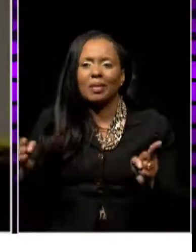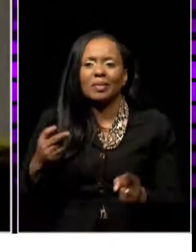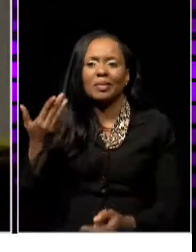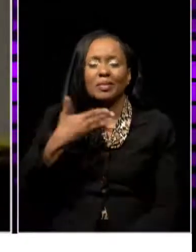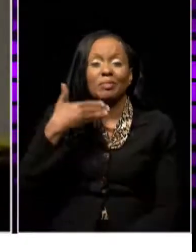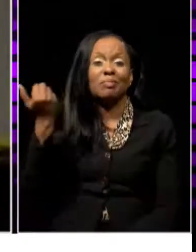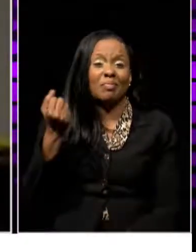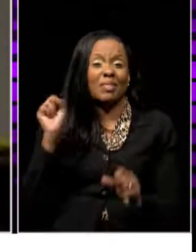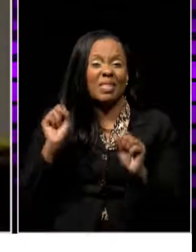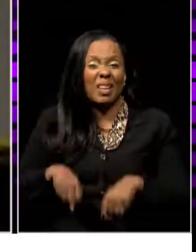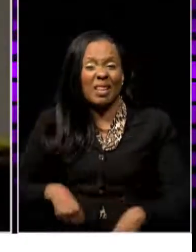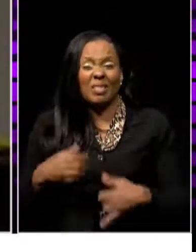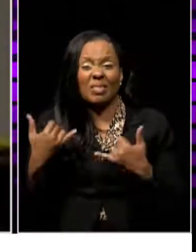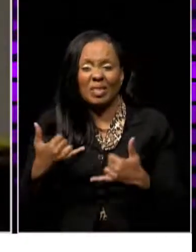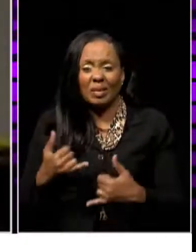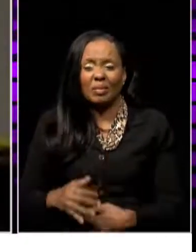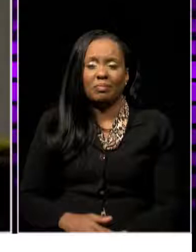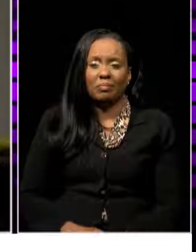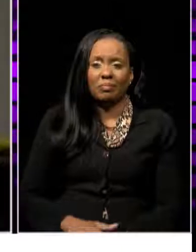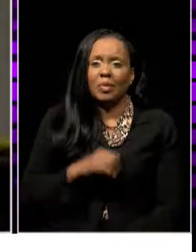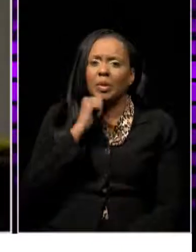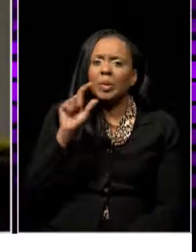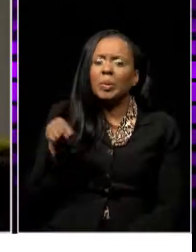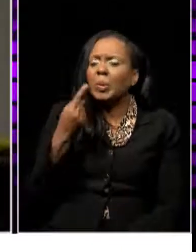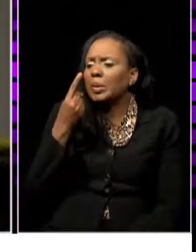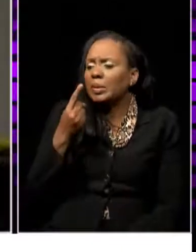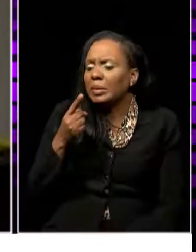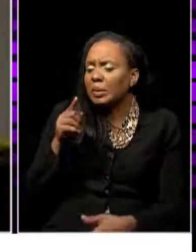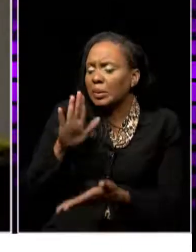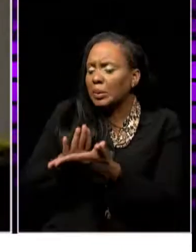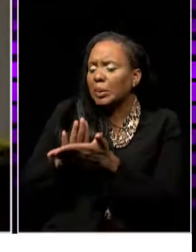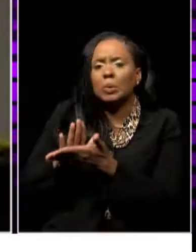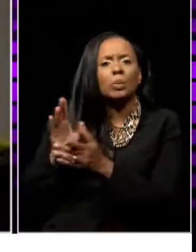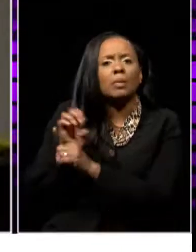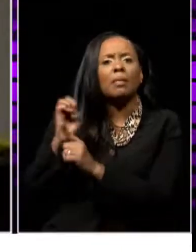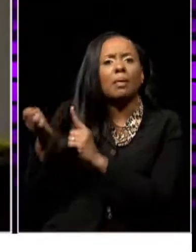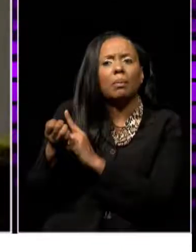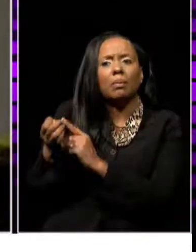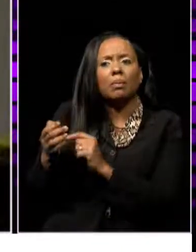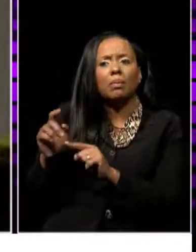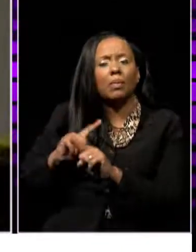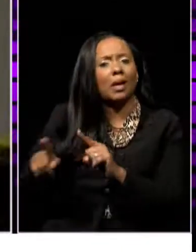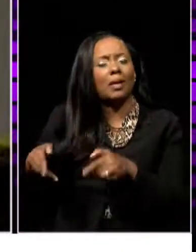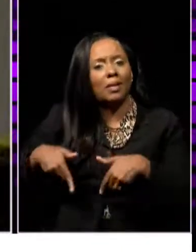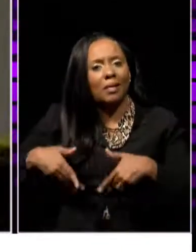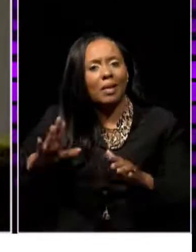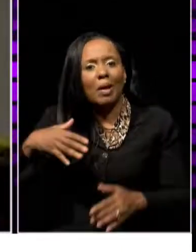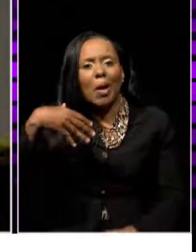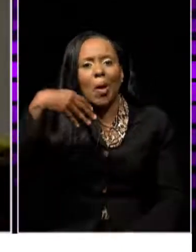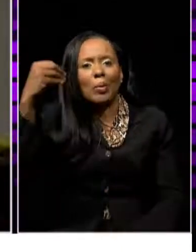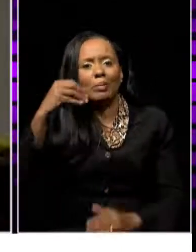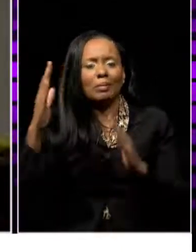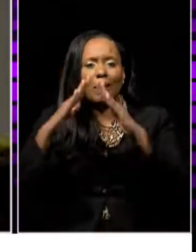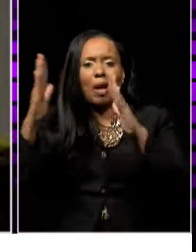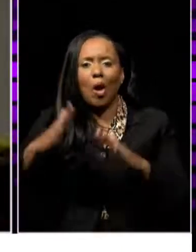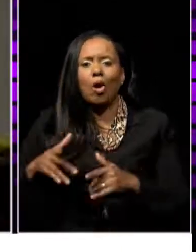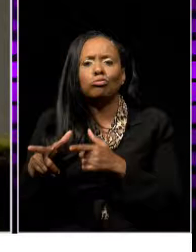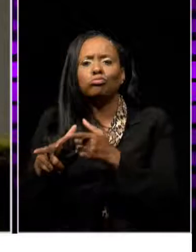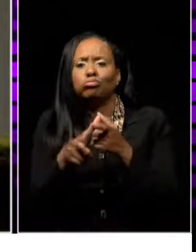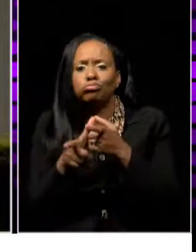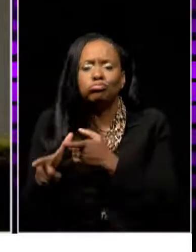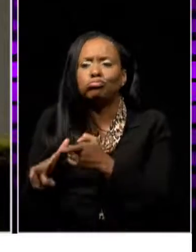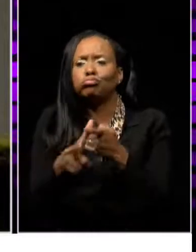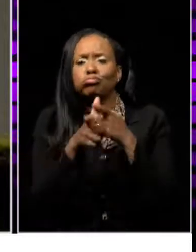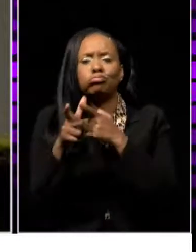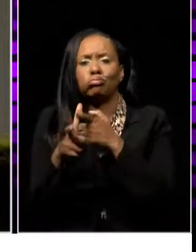they can be done at this time. Don't only leave it for the school environment. Let the children, especially let them go outside and play and run around, and if they have